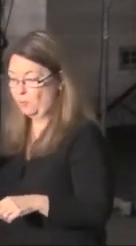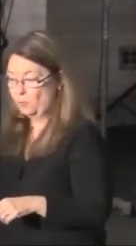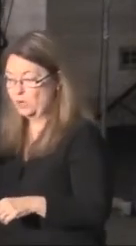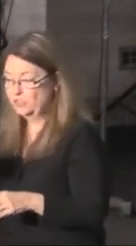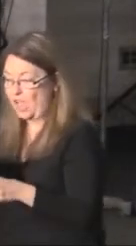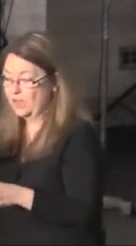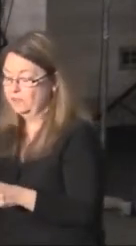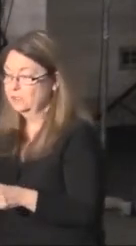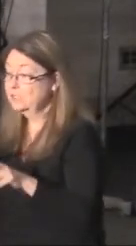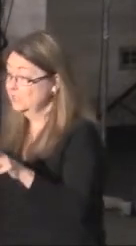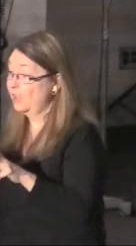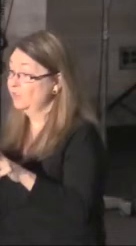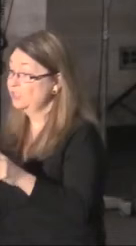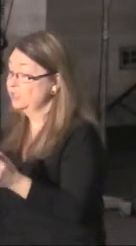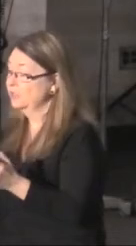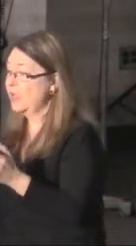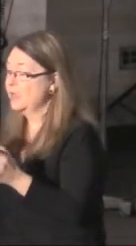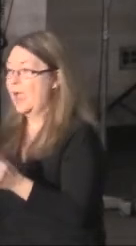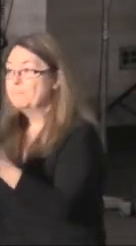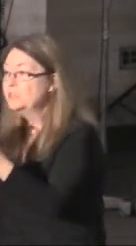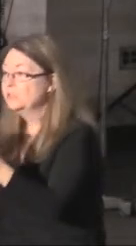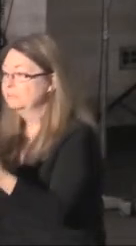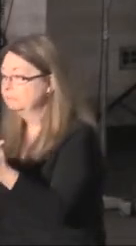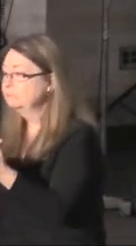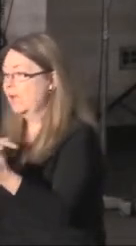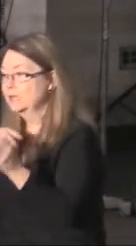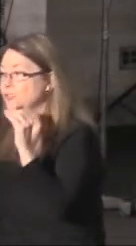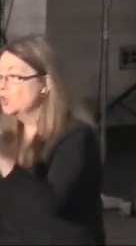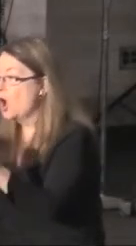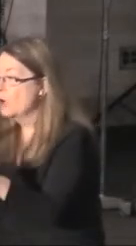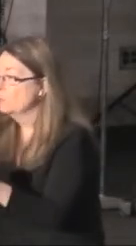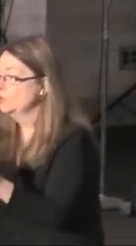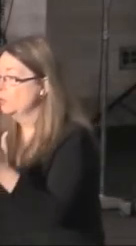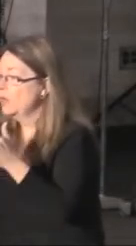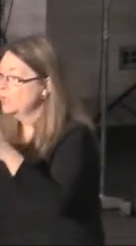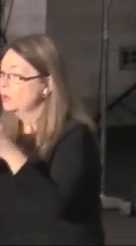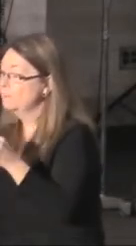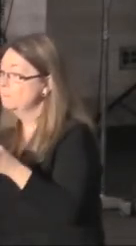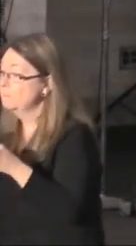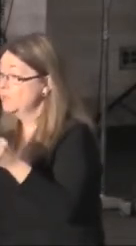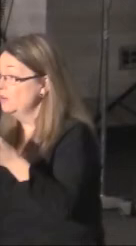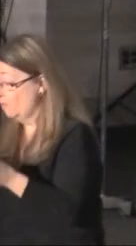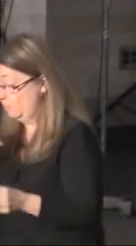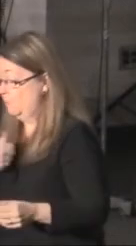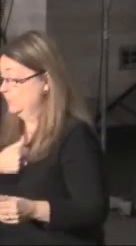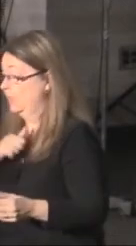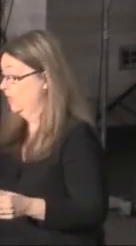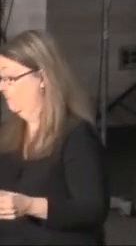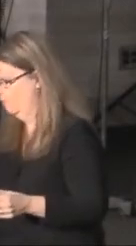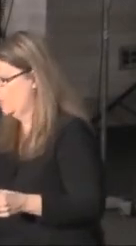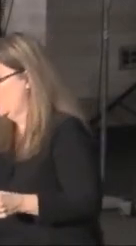preached out of selfish ambition, but that's simply not true. There are times where I've taught or I've preached or I wanted to go in the ministry for me, not for